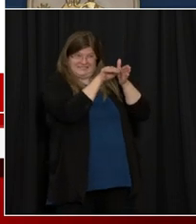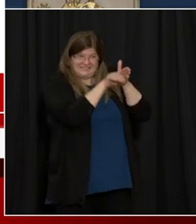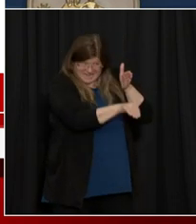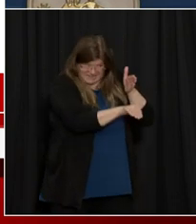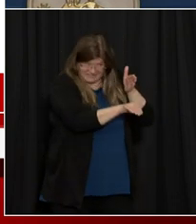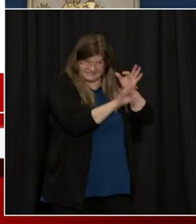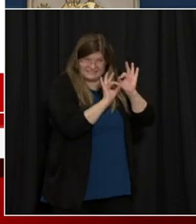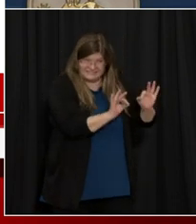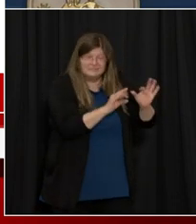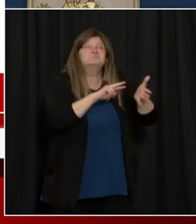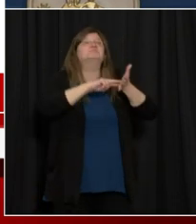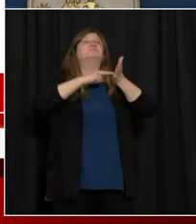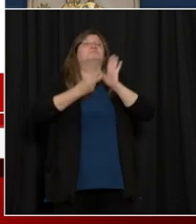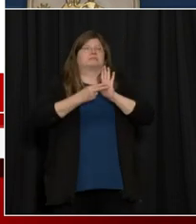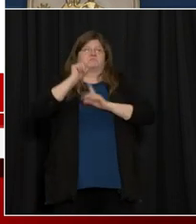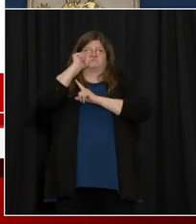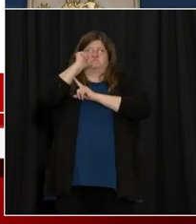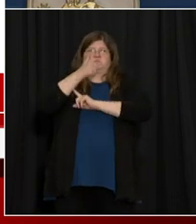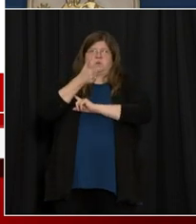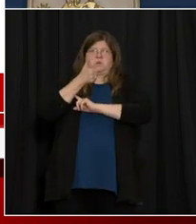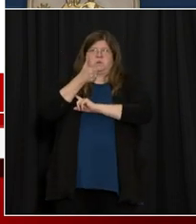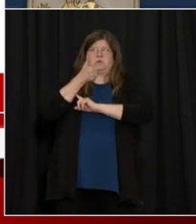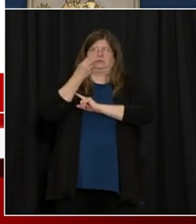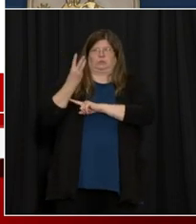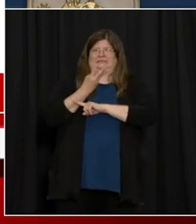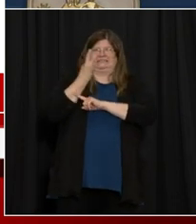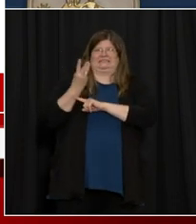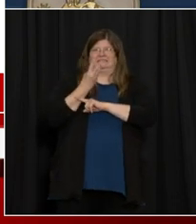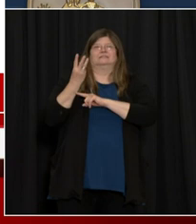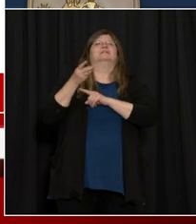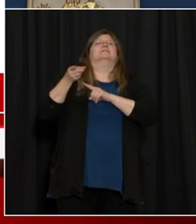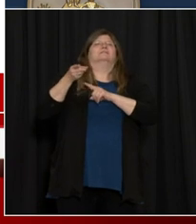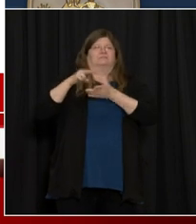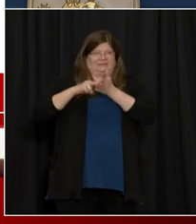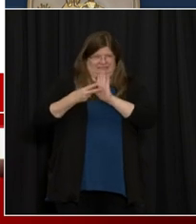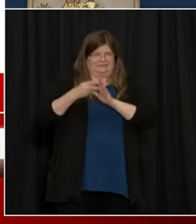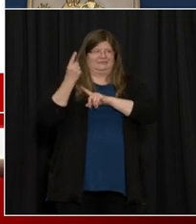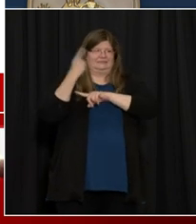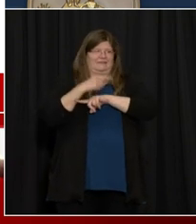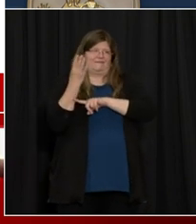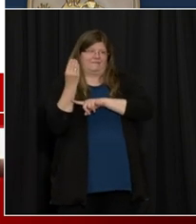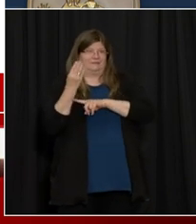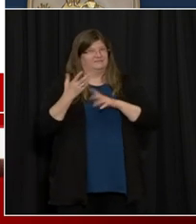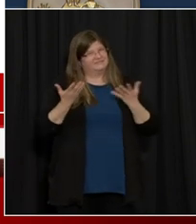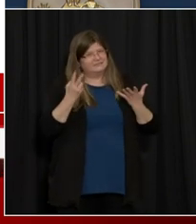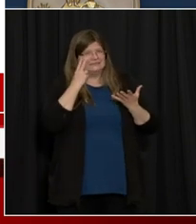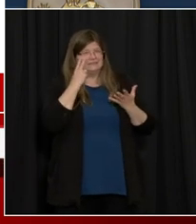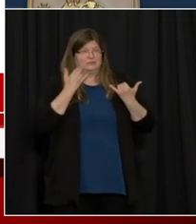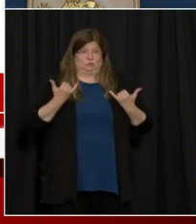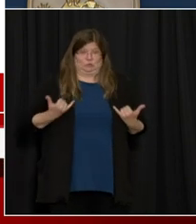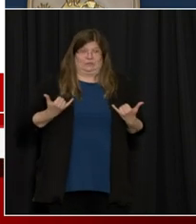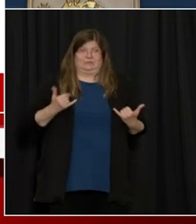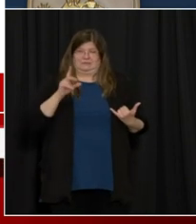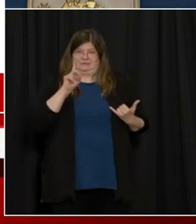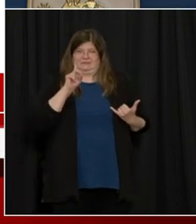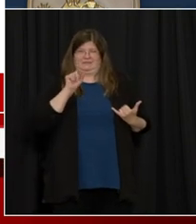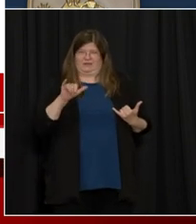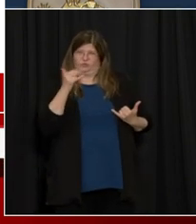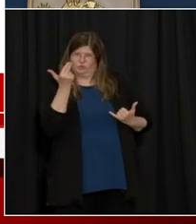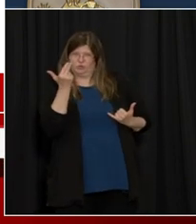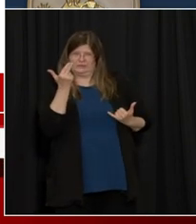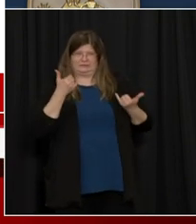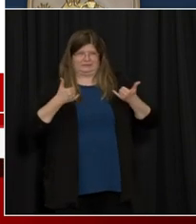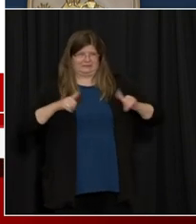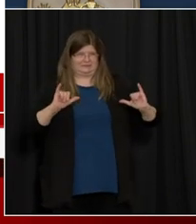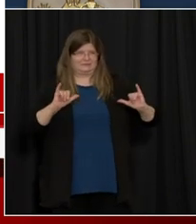tomorrow. We, of course, track community spread to understand whether we are able to manage and rapidly respond to